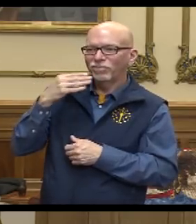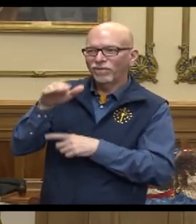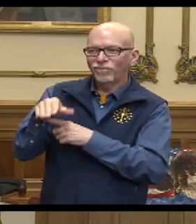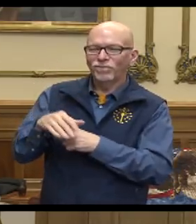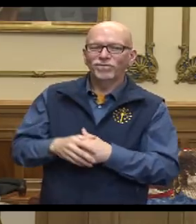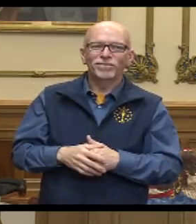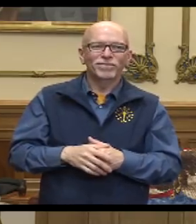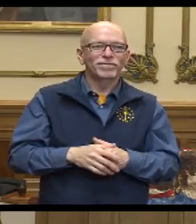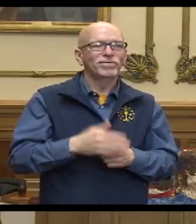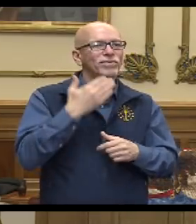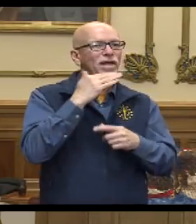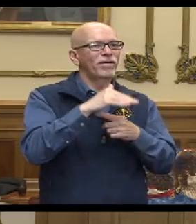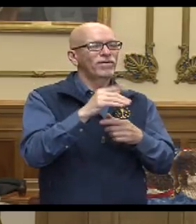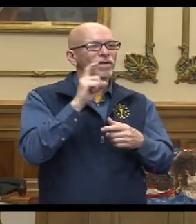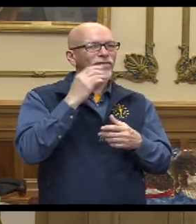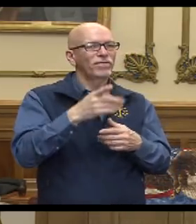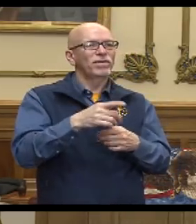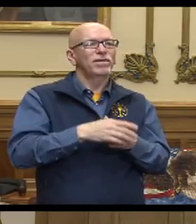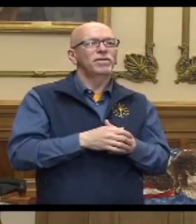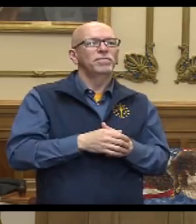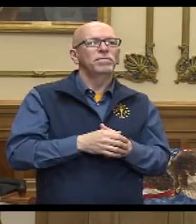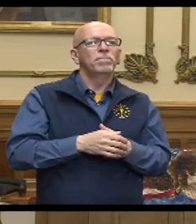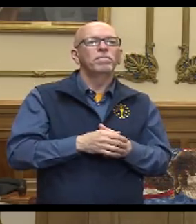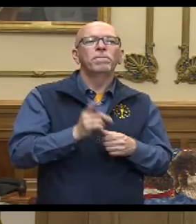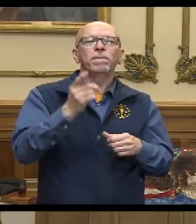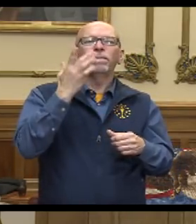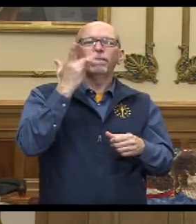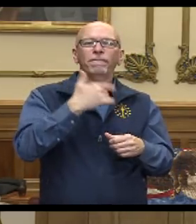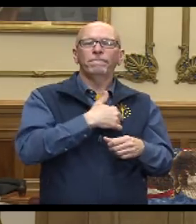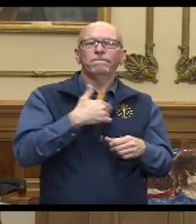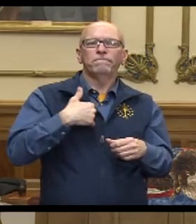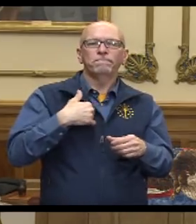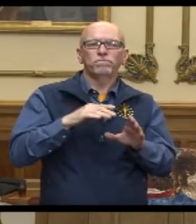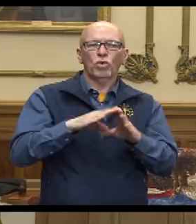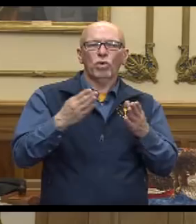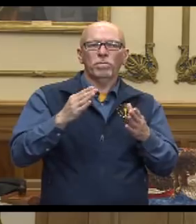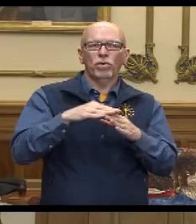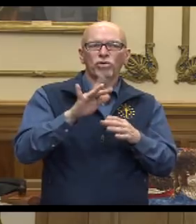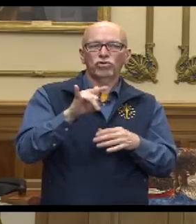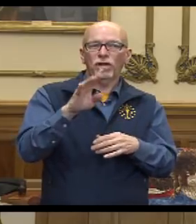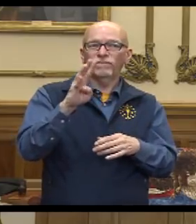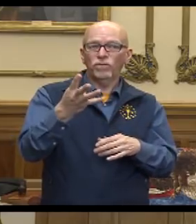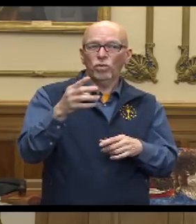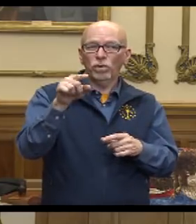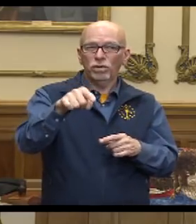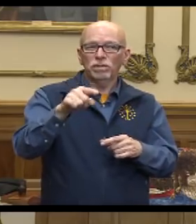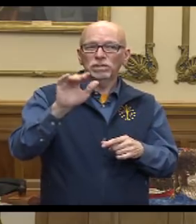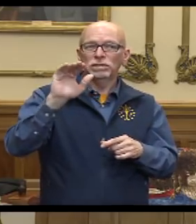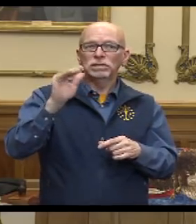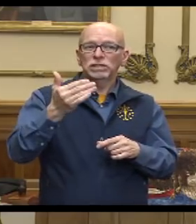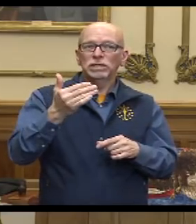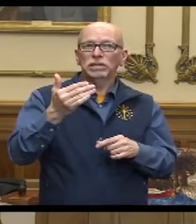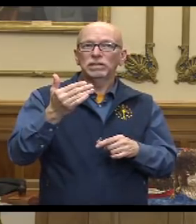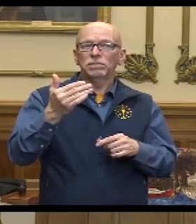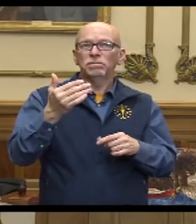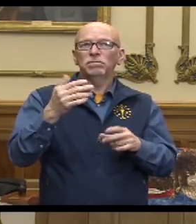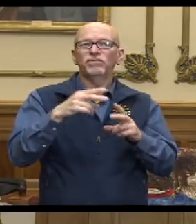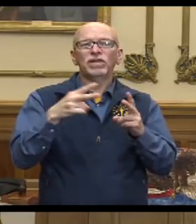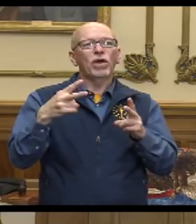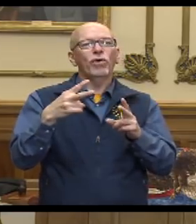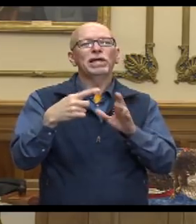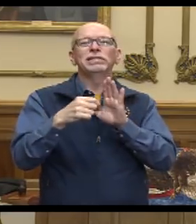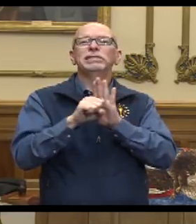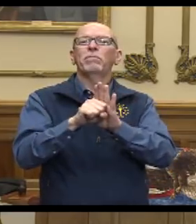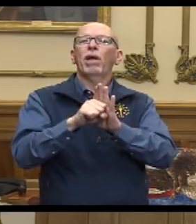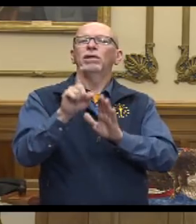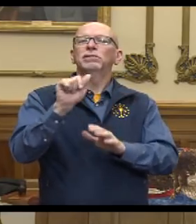afternoon. Good afternoon, Governor. Because we are opening on July 4th, that seems to be a somewhat symbolic date. You